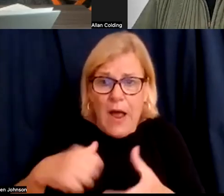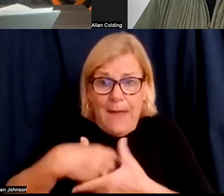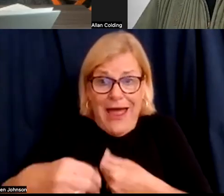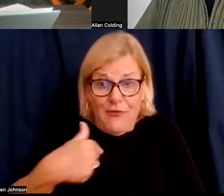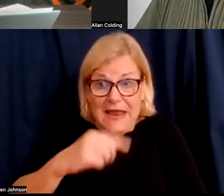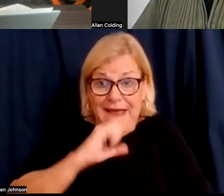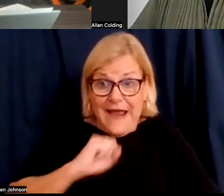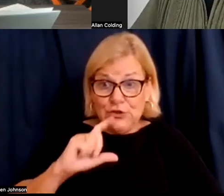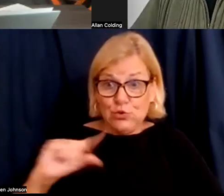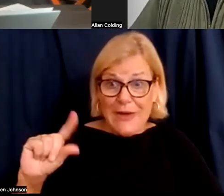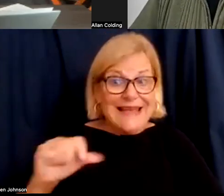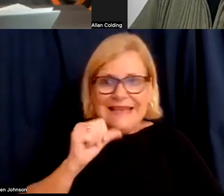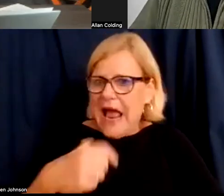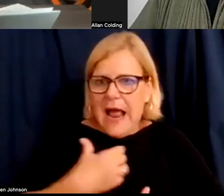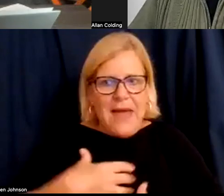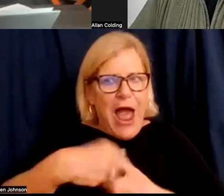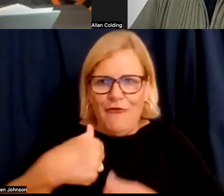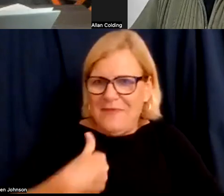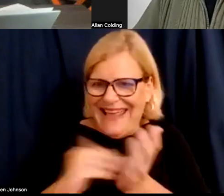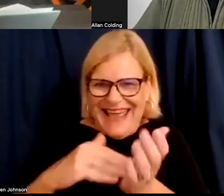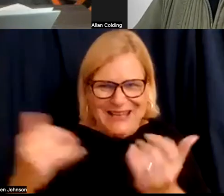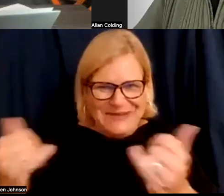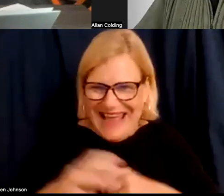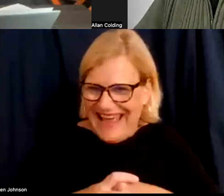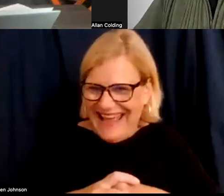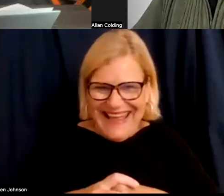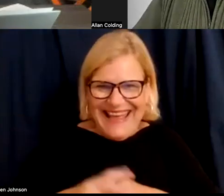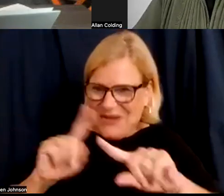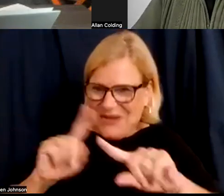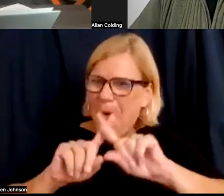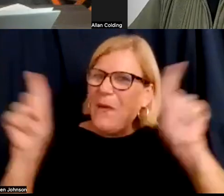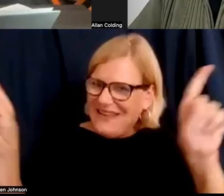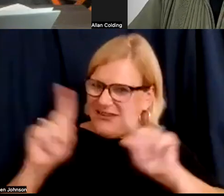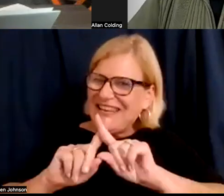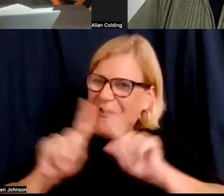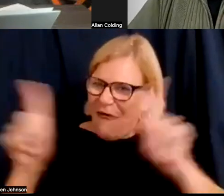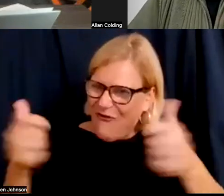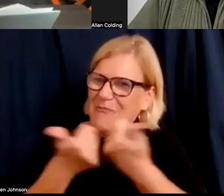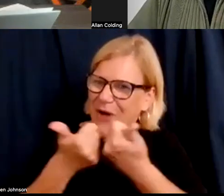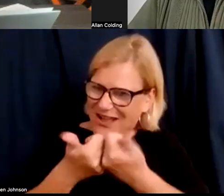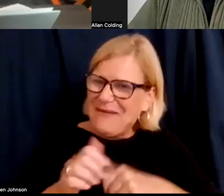age of 20 ain't coming out of me today. It's a whole different ball game.